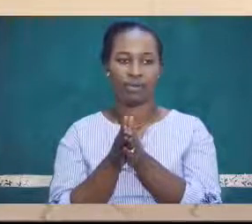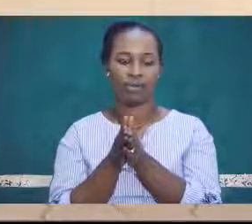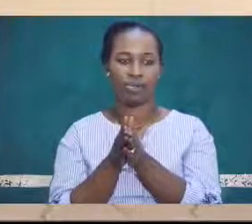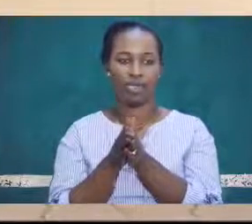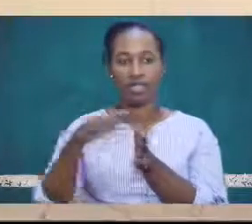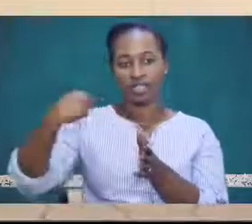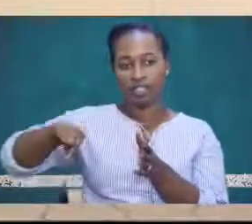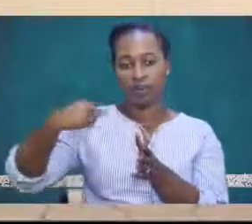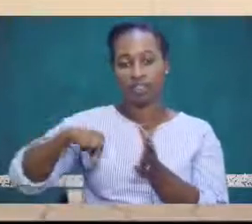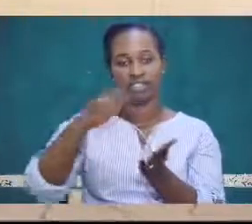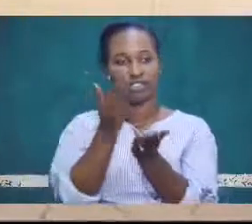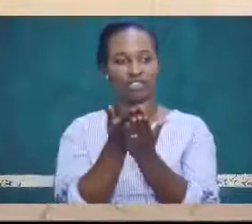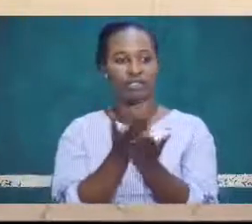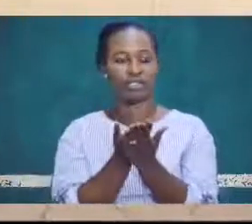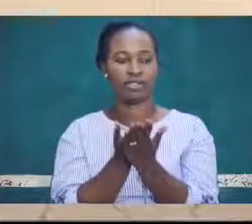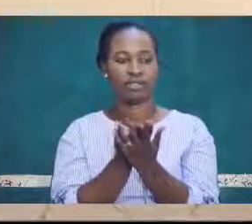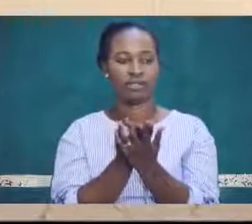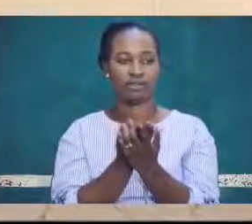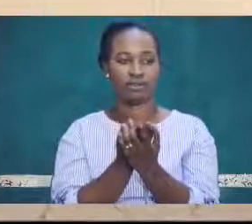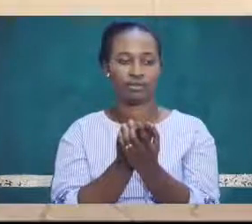the quantity demanded,